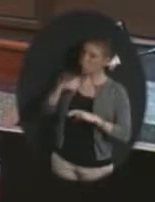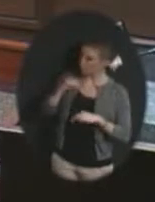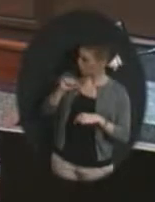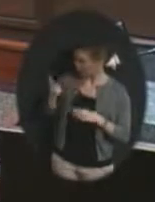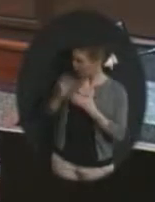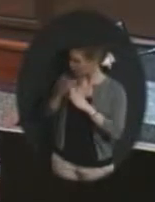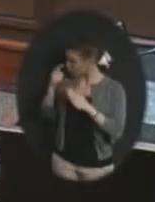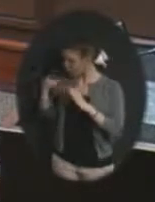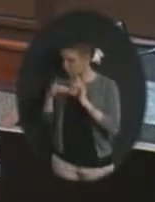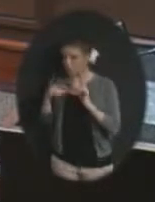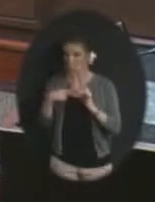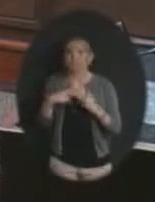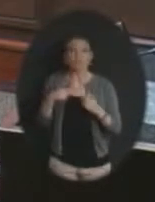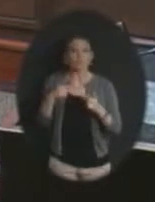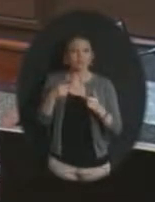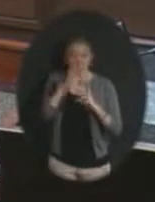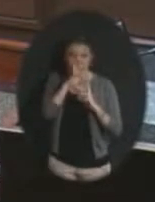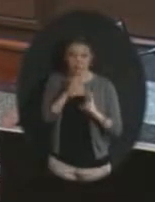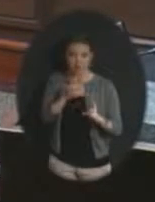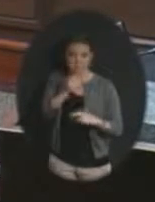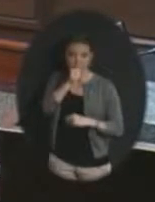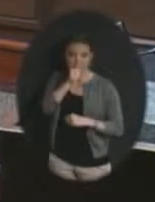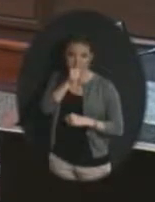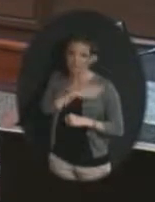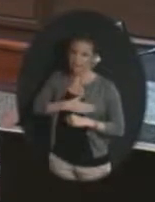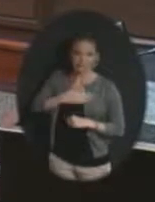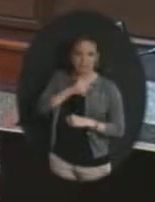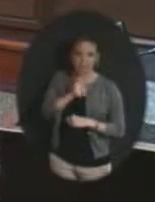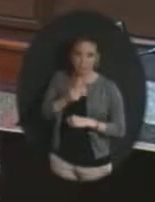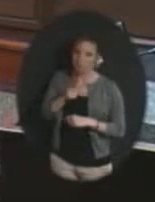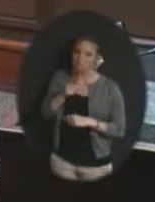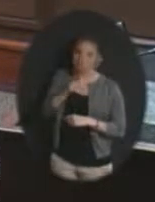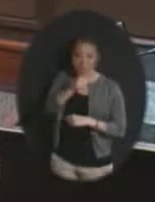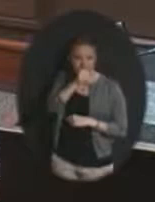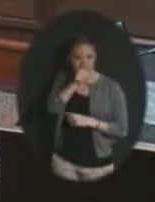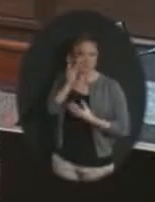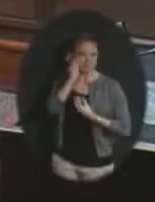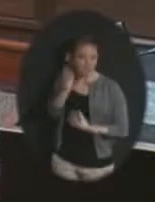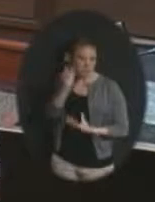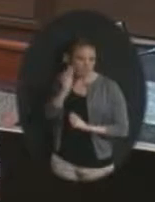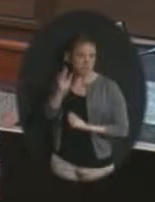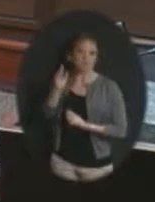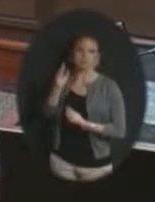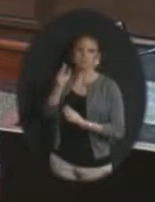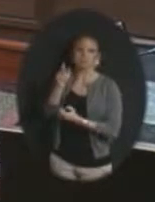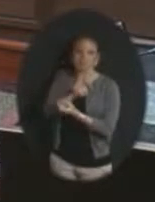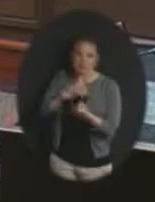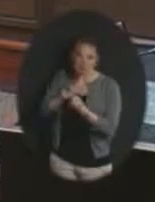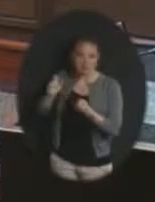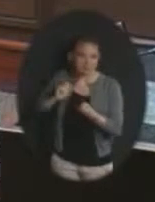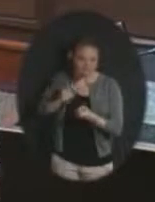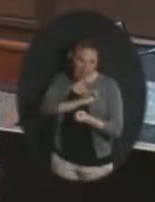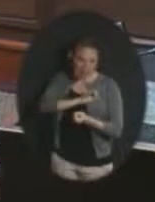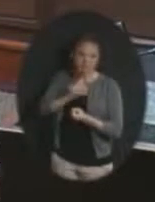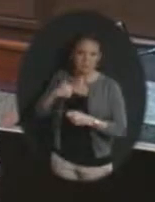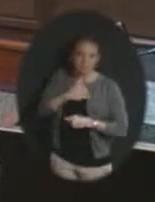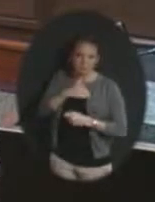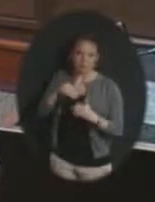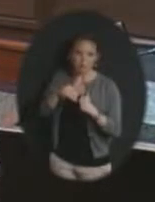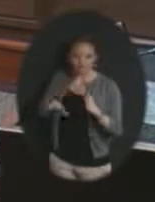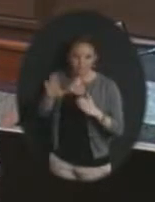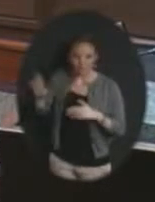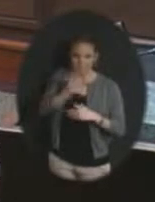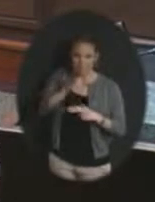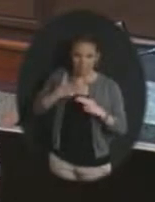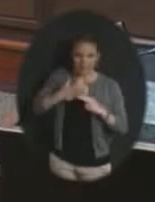to respect privacy we ask that speakers refrain from discussing personal complaints involving individual staff members or students those speaking are